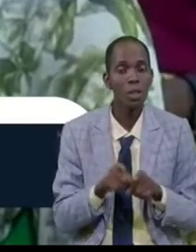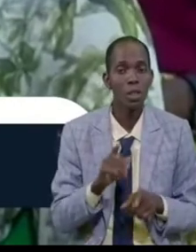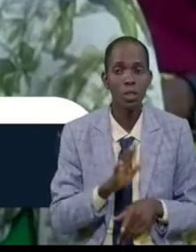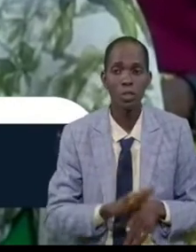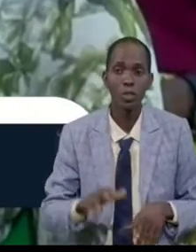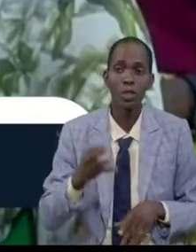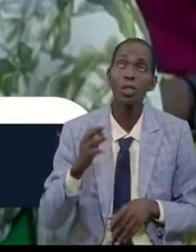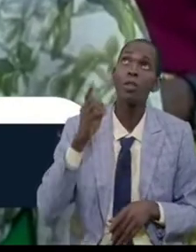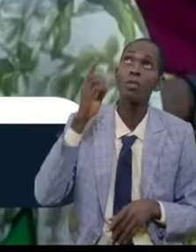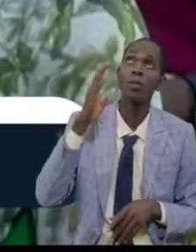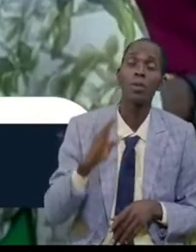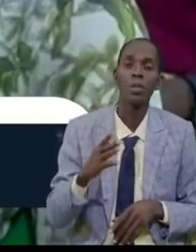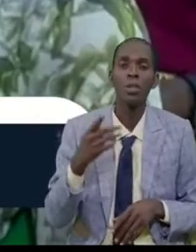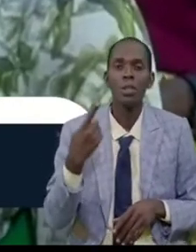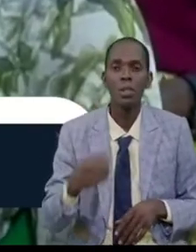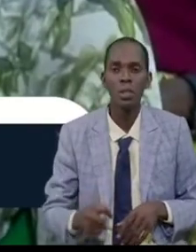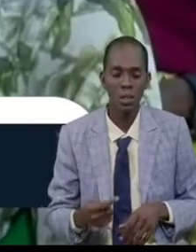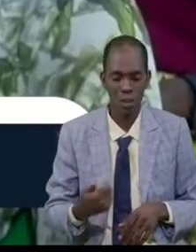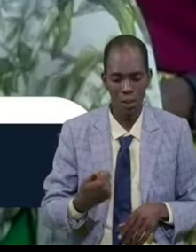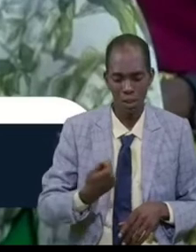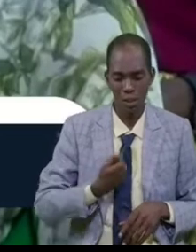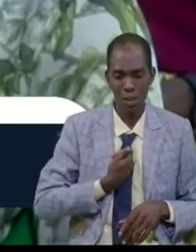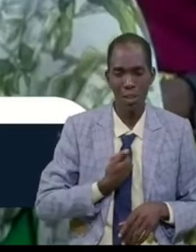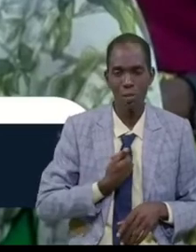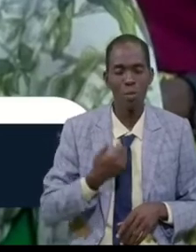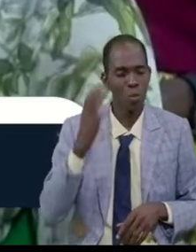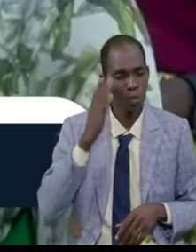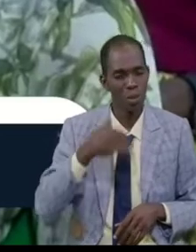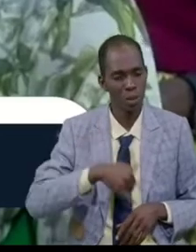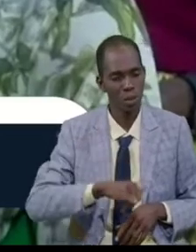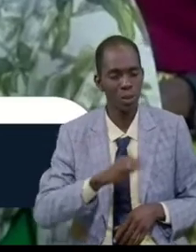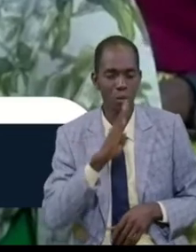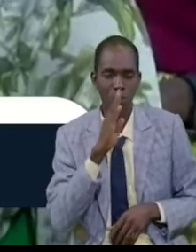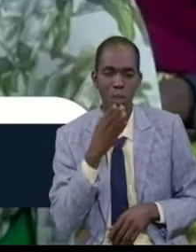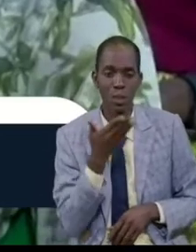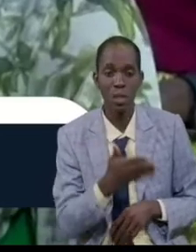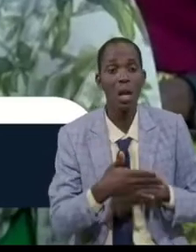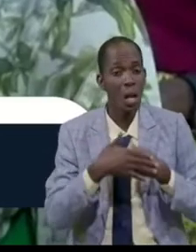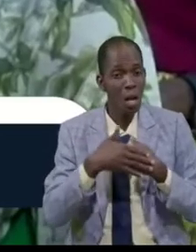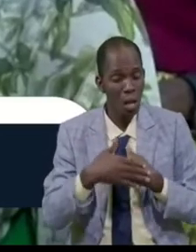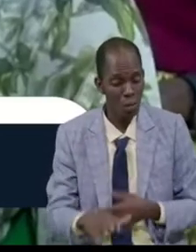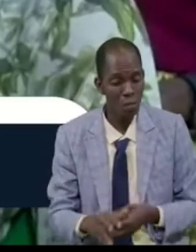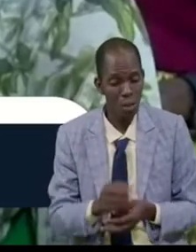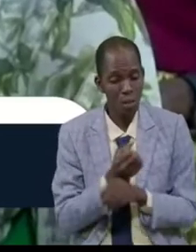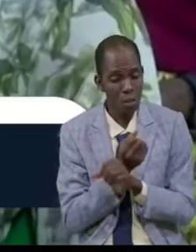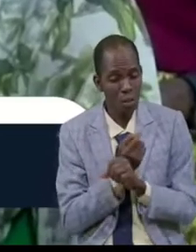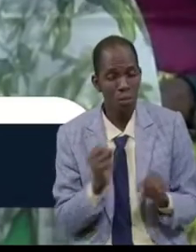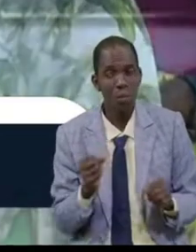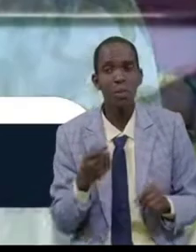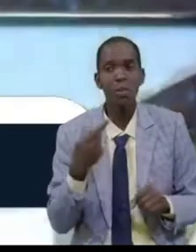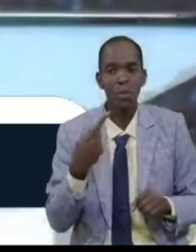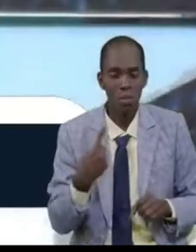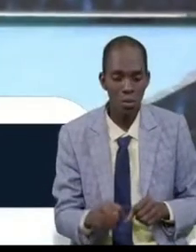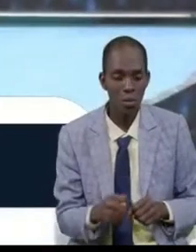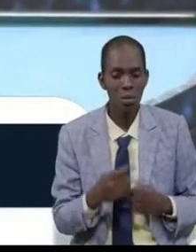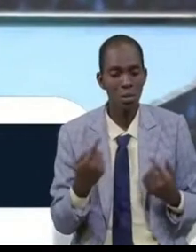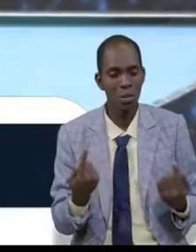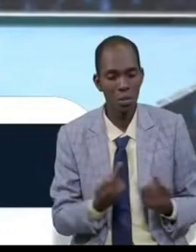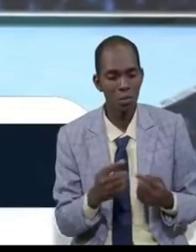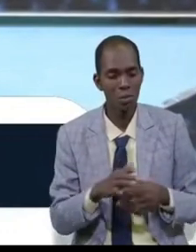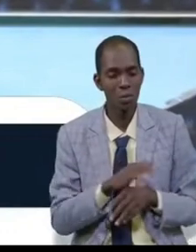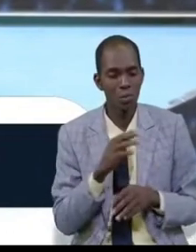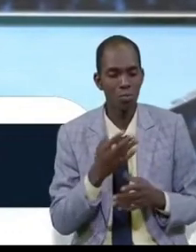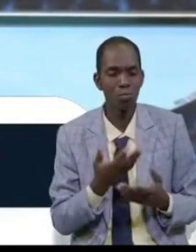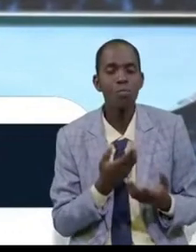God, the self will still be there even after salvation. The depravity will be there after